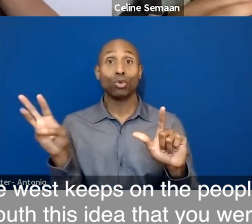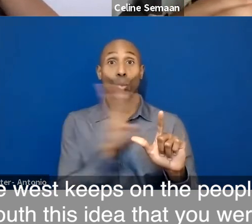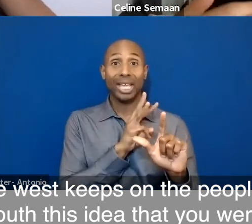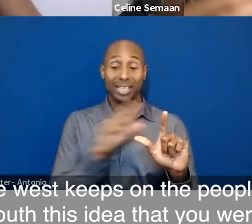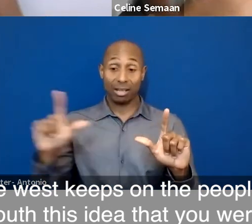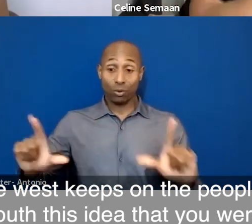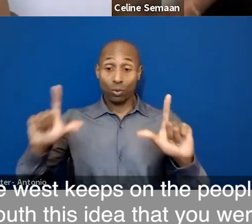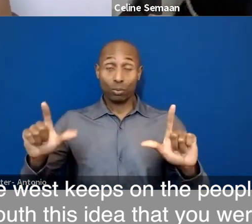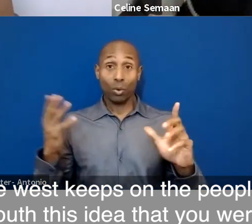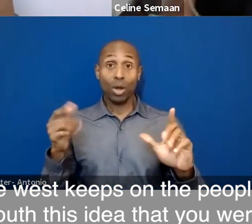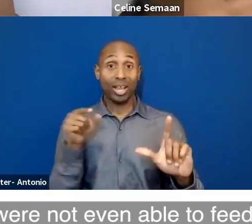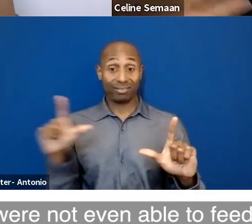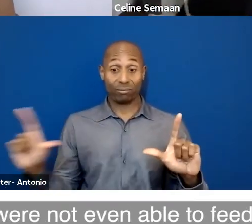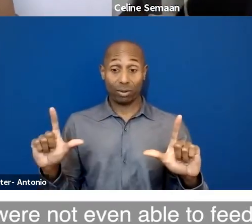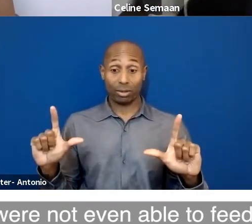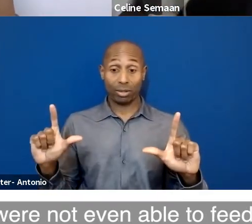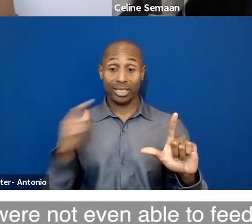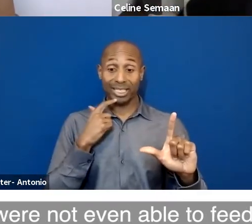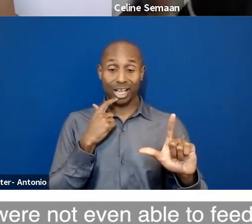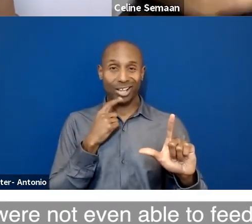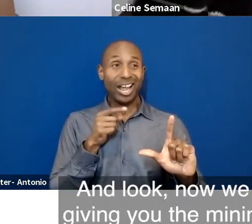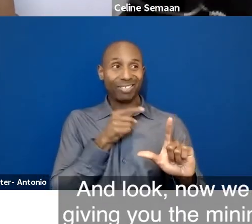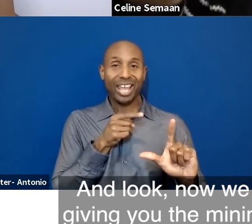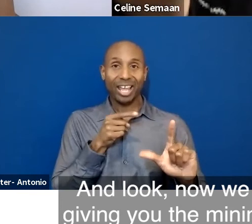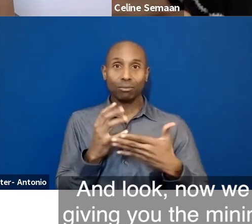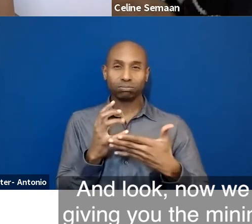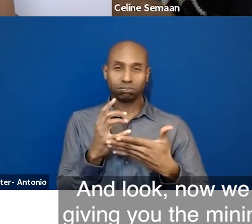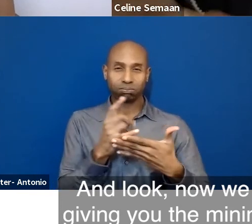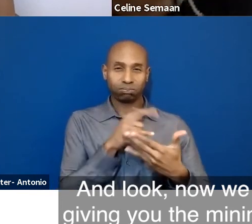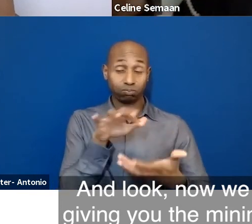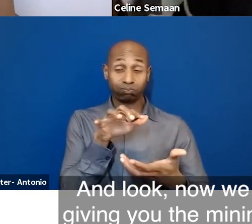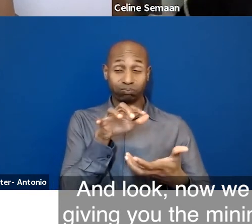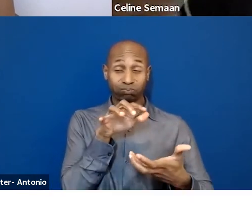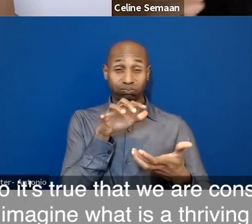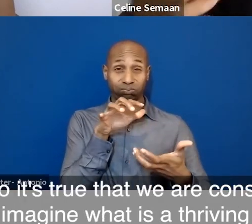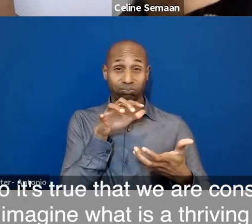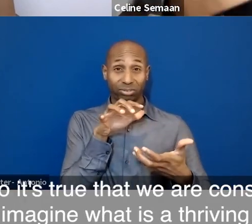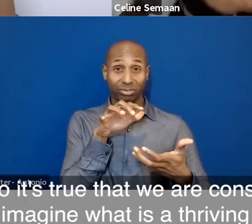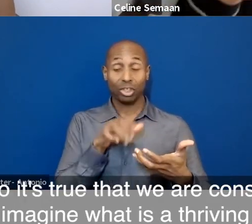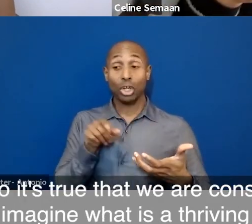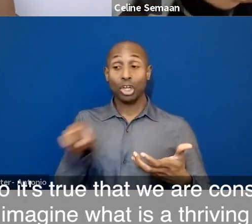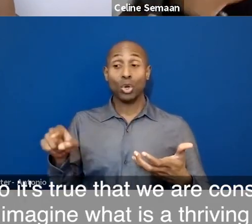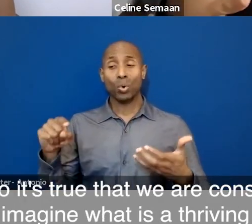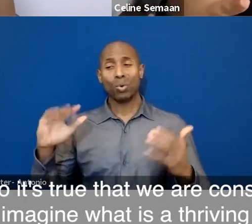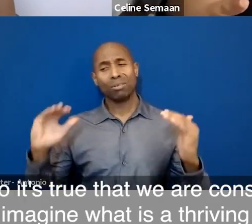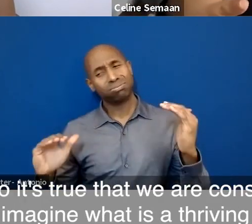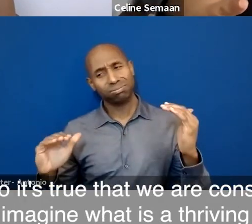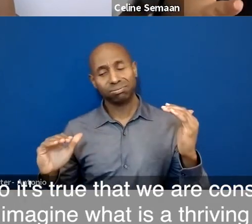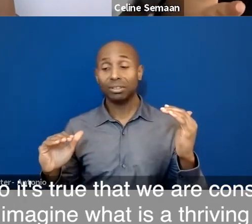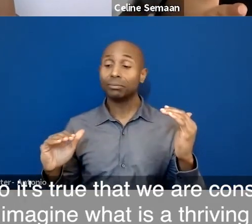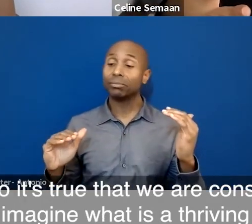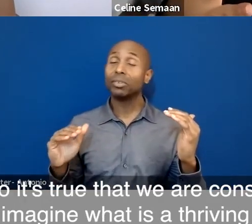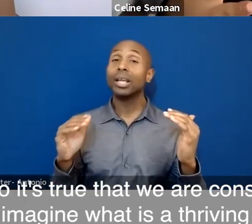idea that you were nothing, you were not even able to feed yourselves, and look, now we are giving you the minimum. So it's true that we